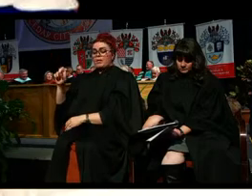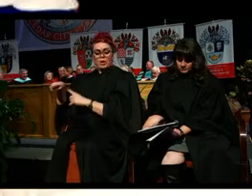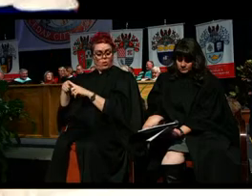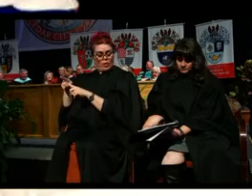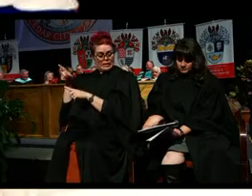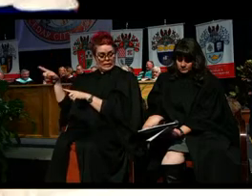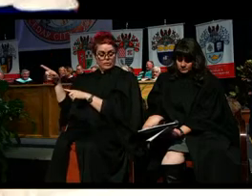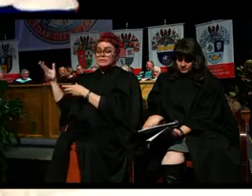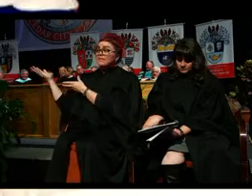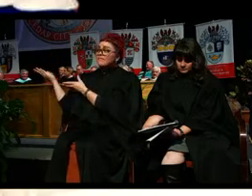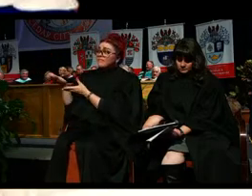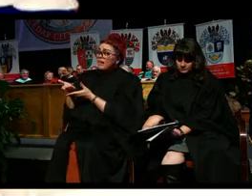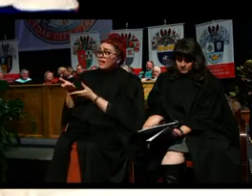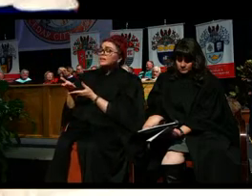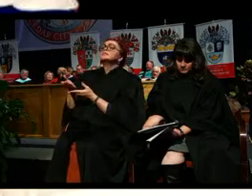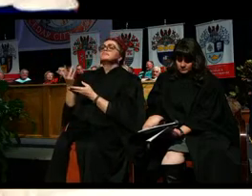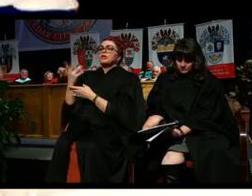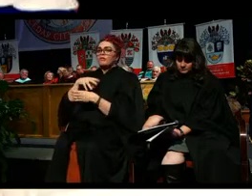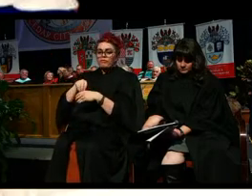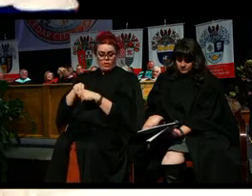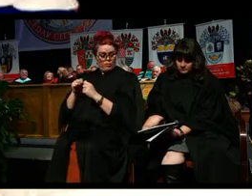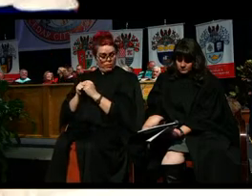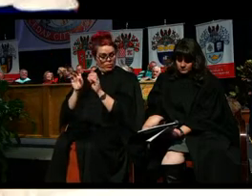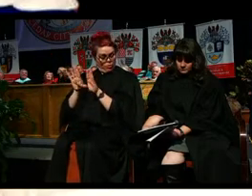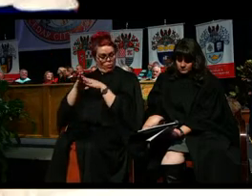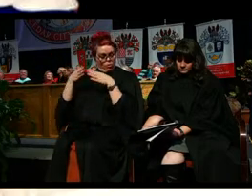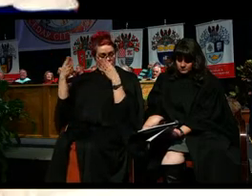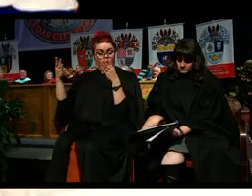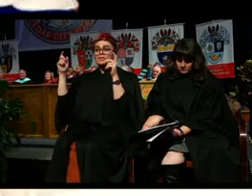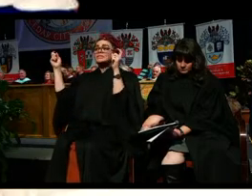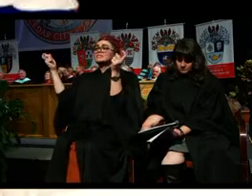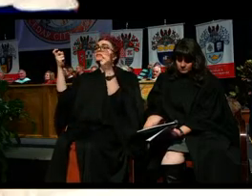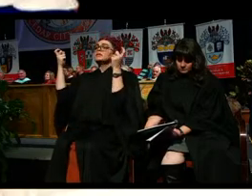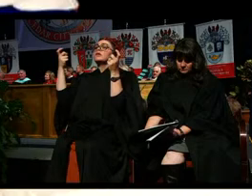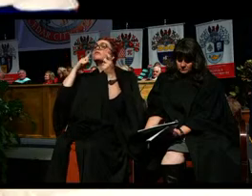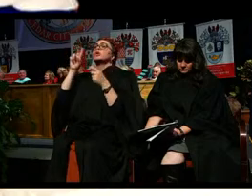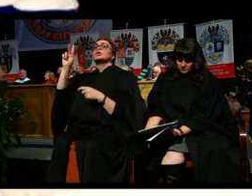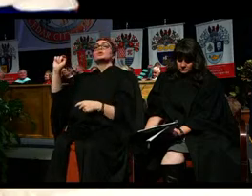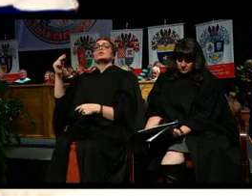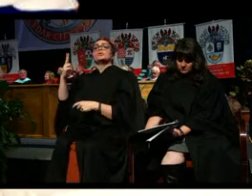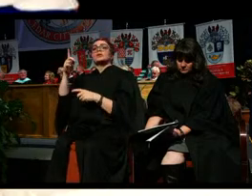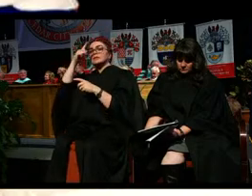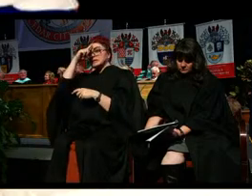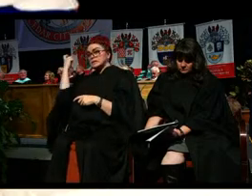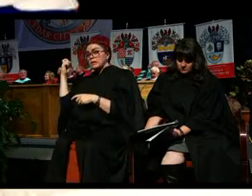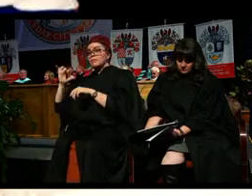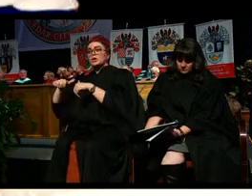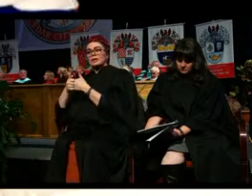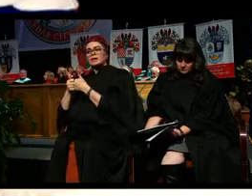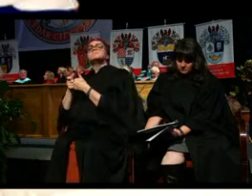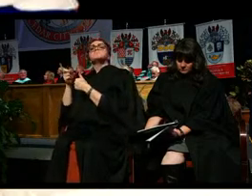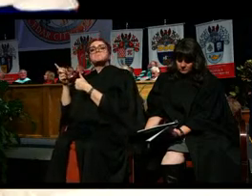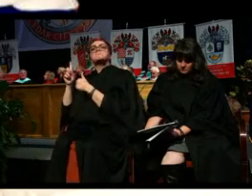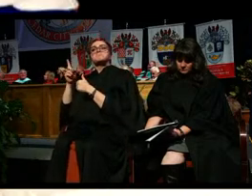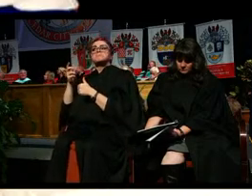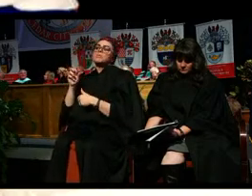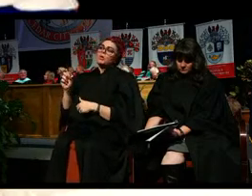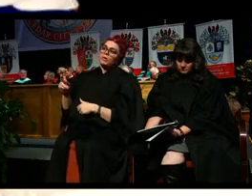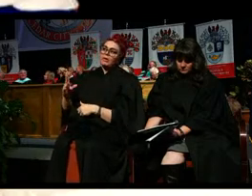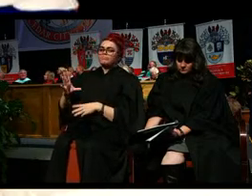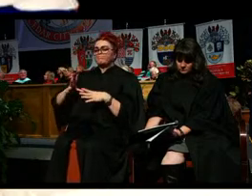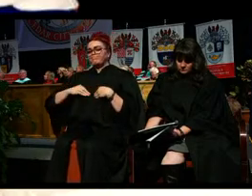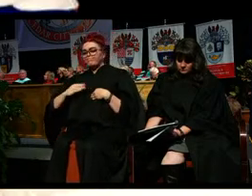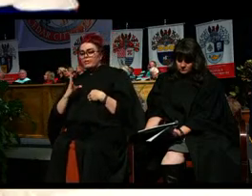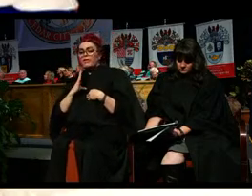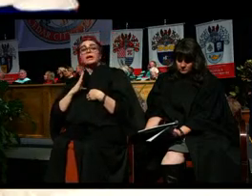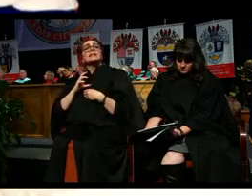from his friend Mindy to participate in the opening ceremonies of the Utah Summer Games on 3 different occasions. Thousands of young